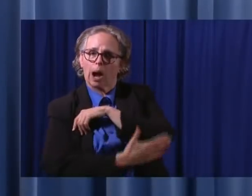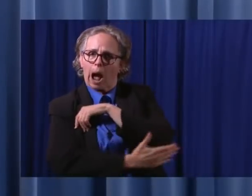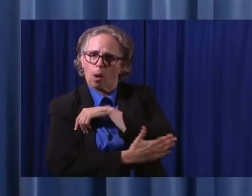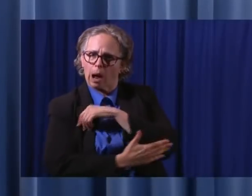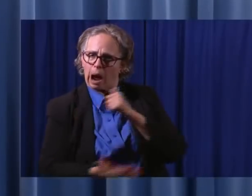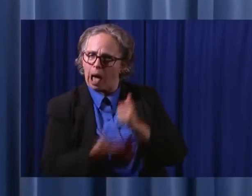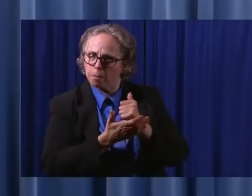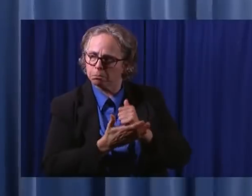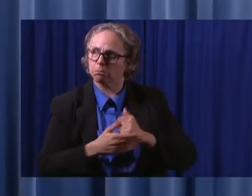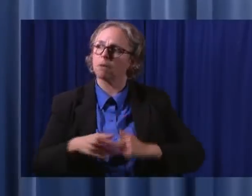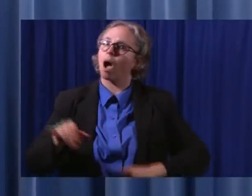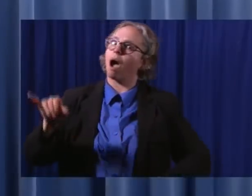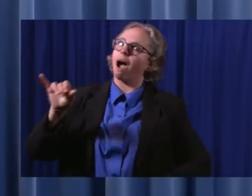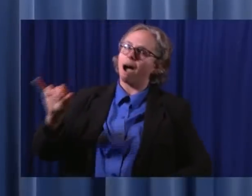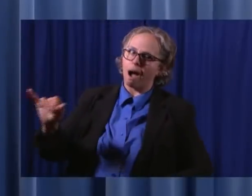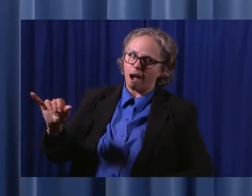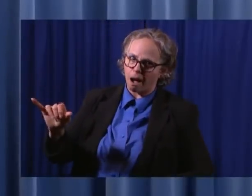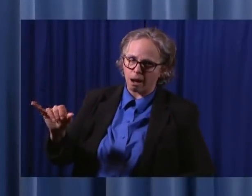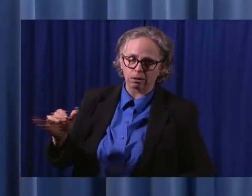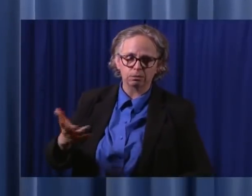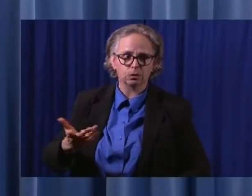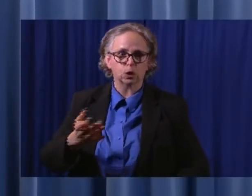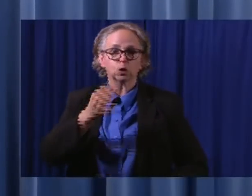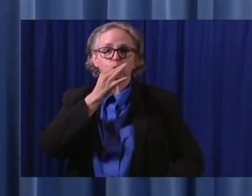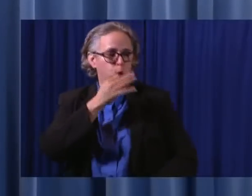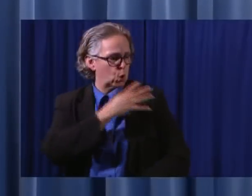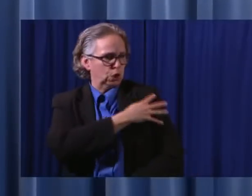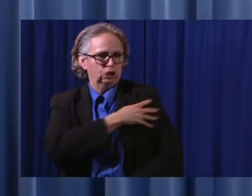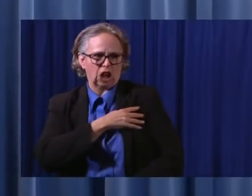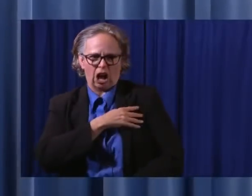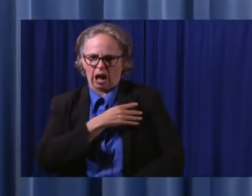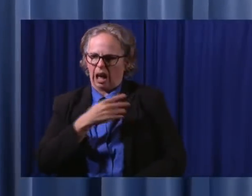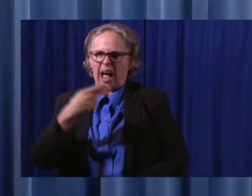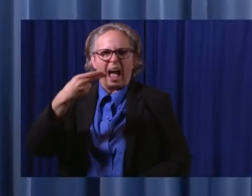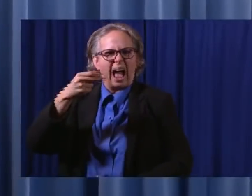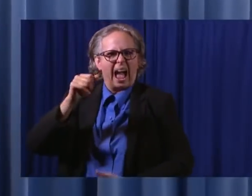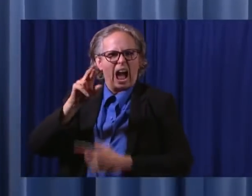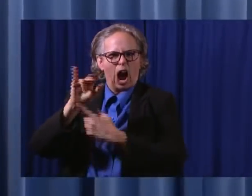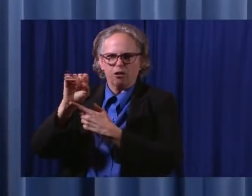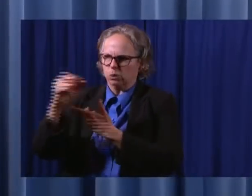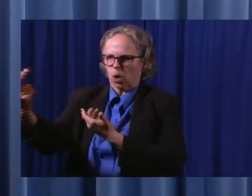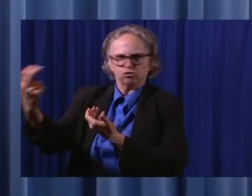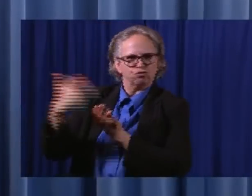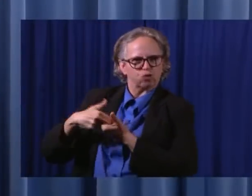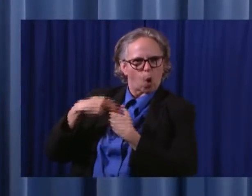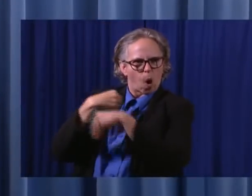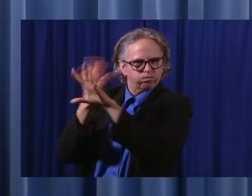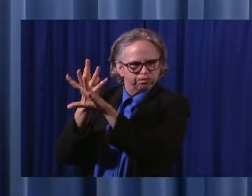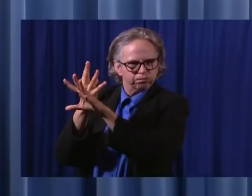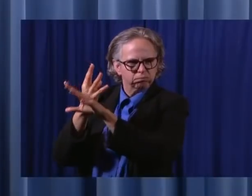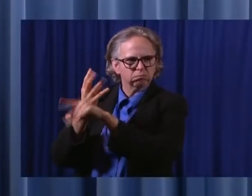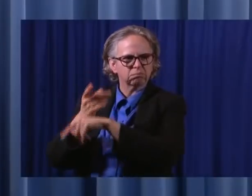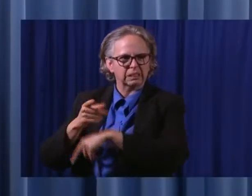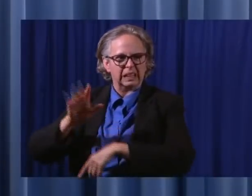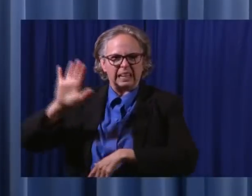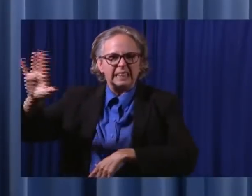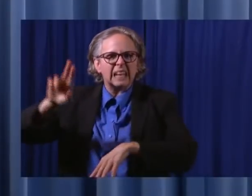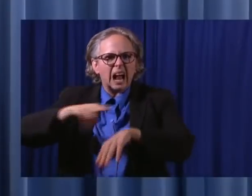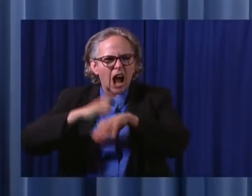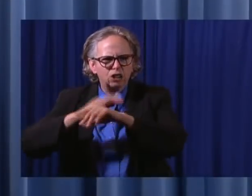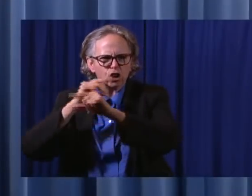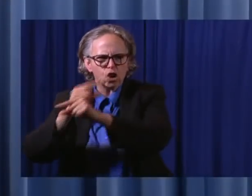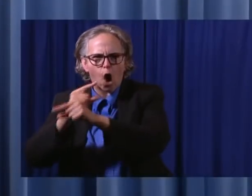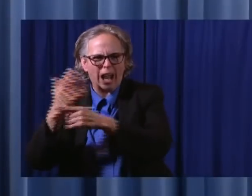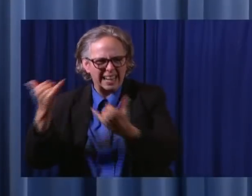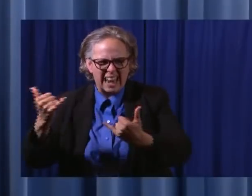bit. But his guard has been out, and they're out today doing additional testing. And I know the two mayors, Mayor Cranley,